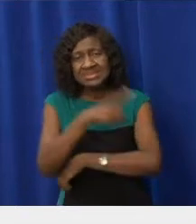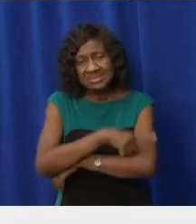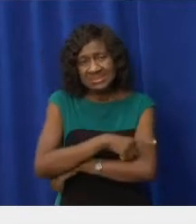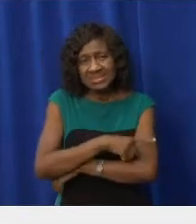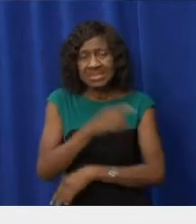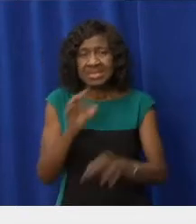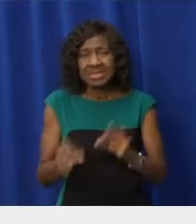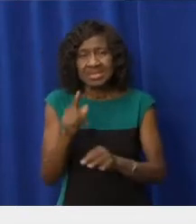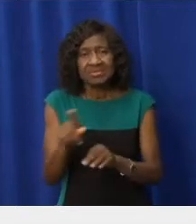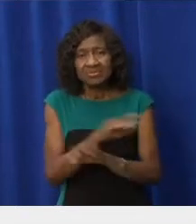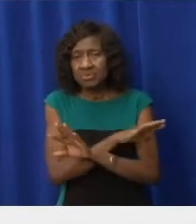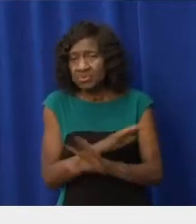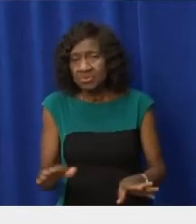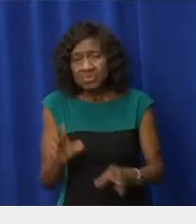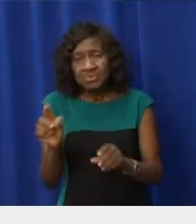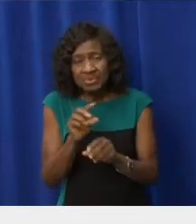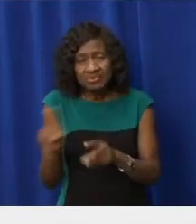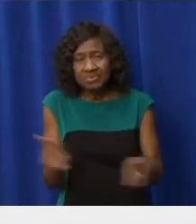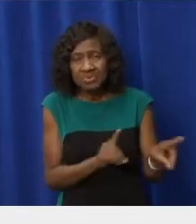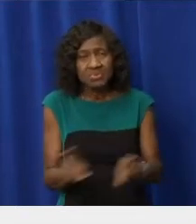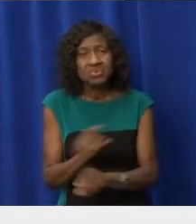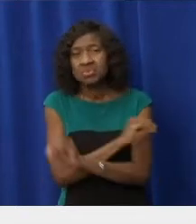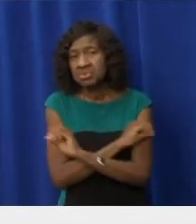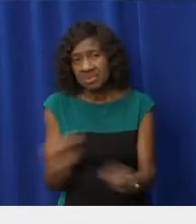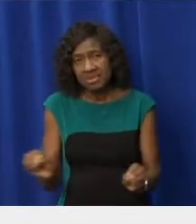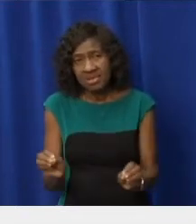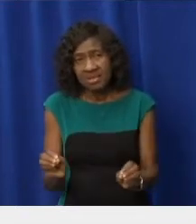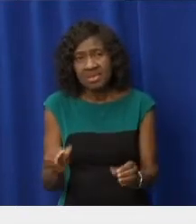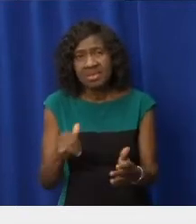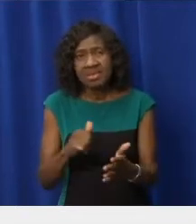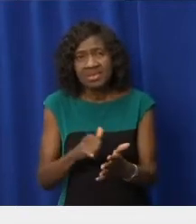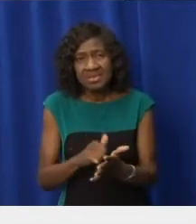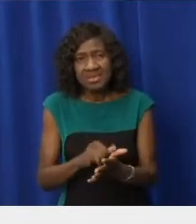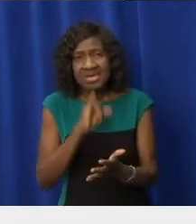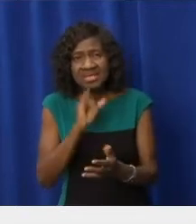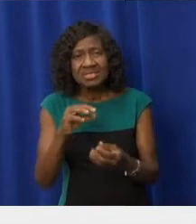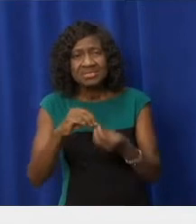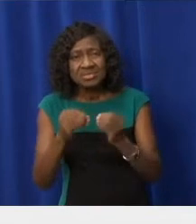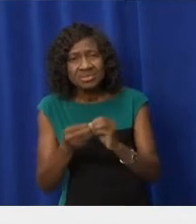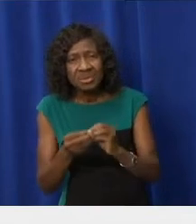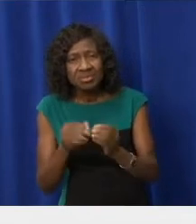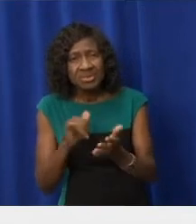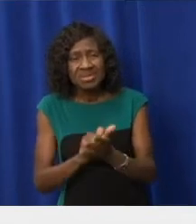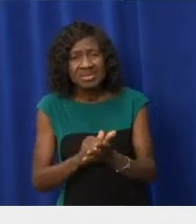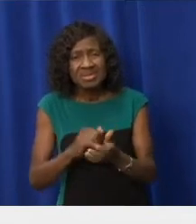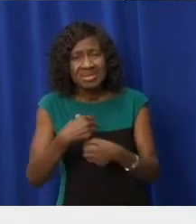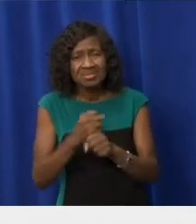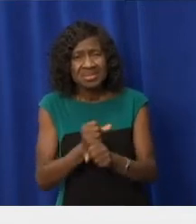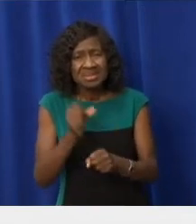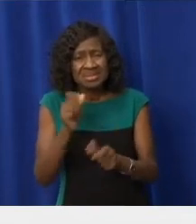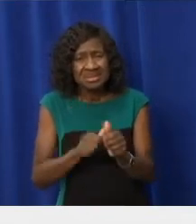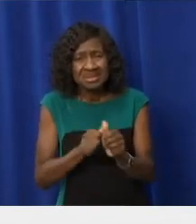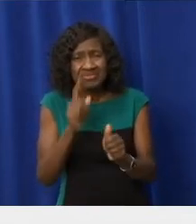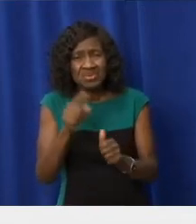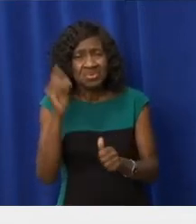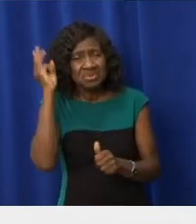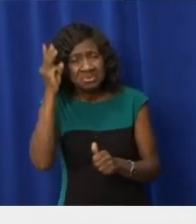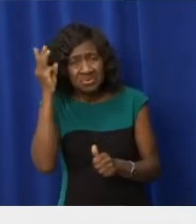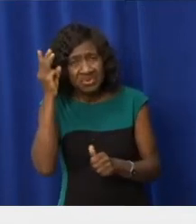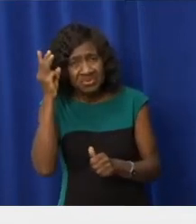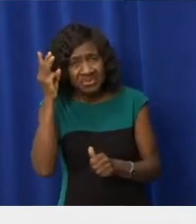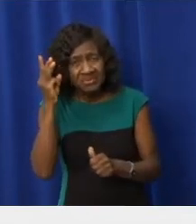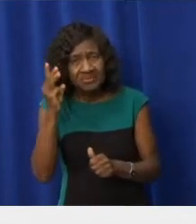the period over which you will have an infection problem. And that's the figure that clearly worried everyone. The last figure speaks for